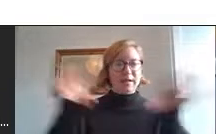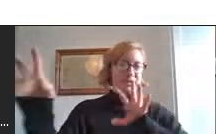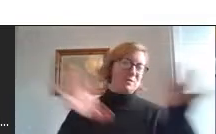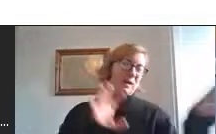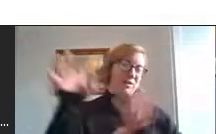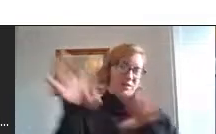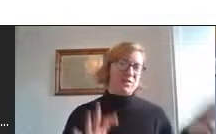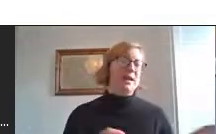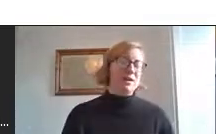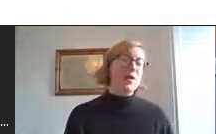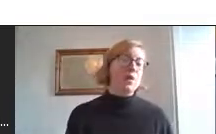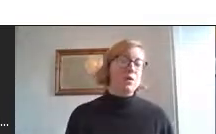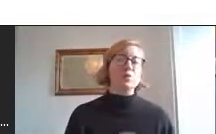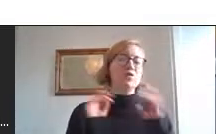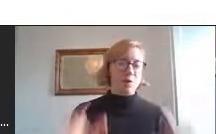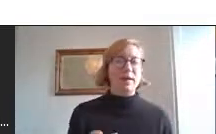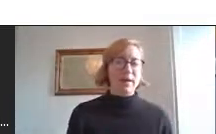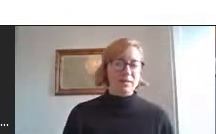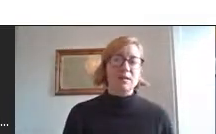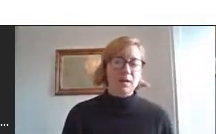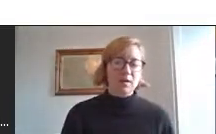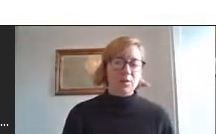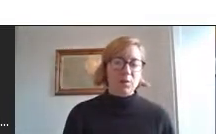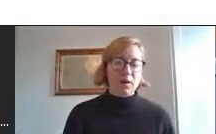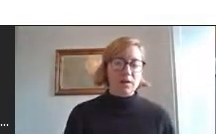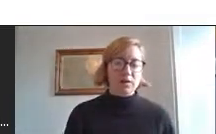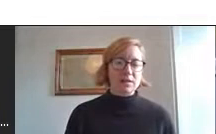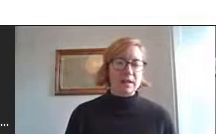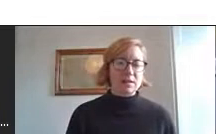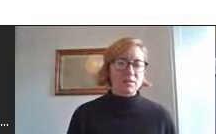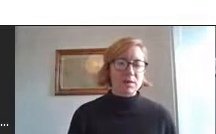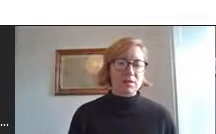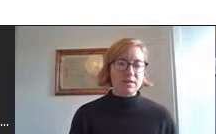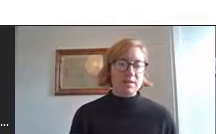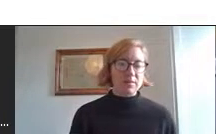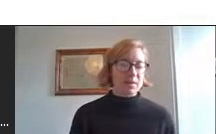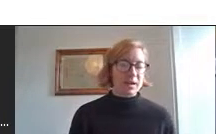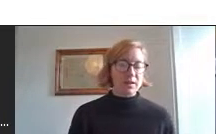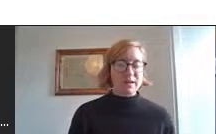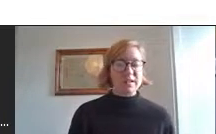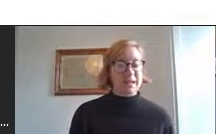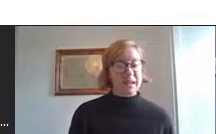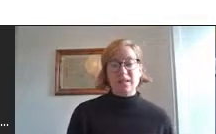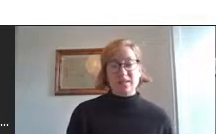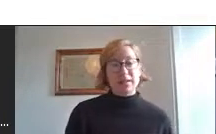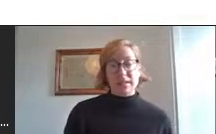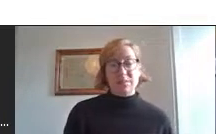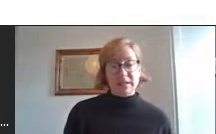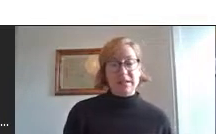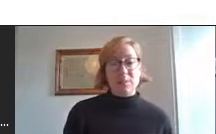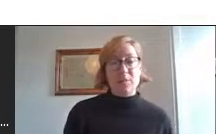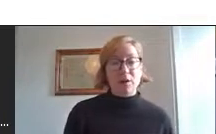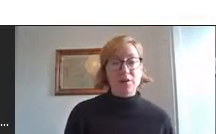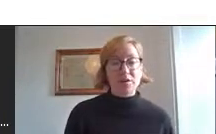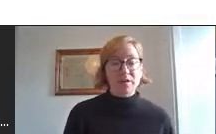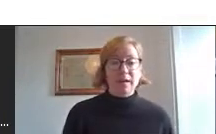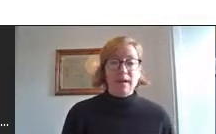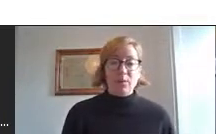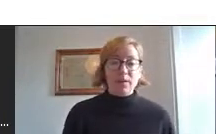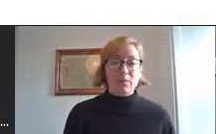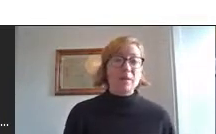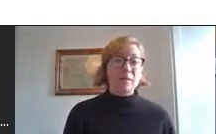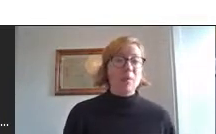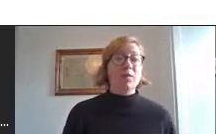There's a real disparity really of whose job it is to work on selective mutism. And ideally it's an MDT